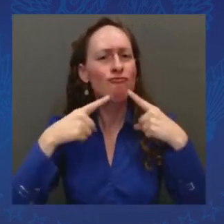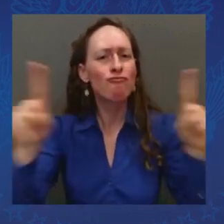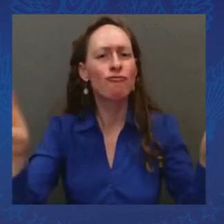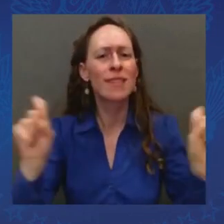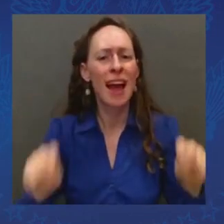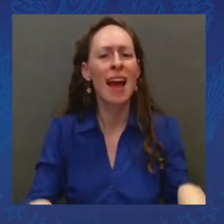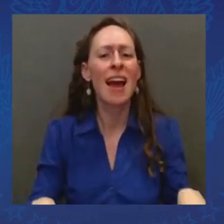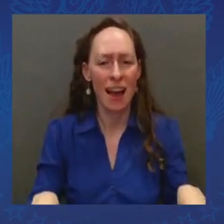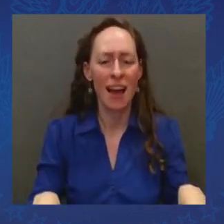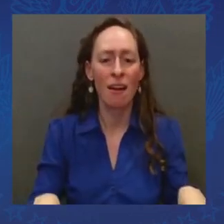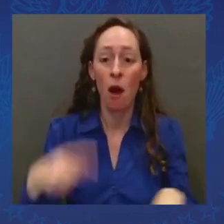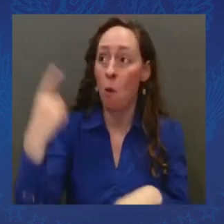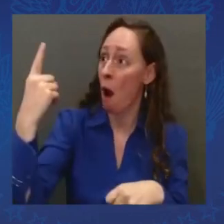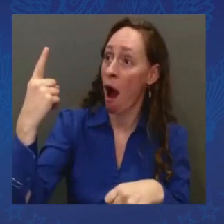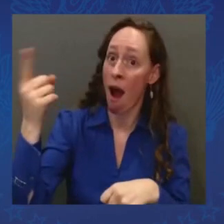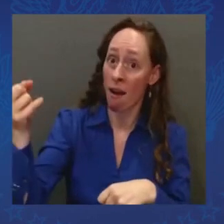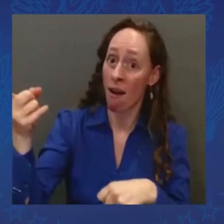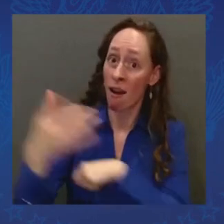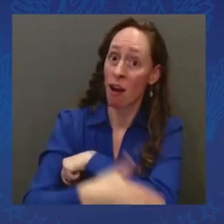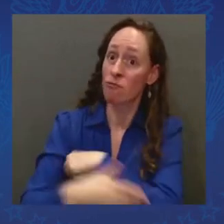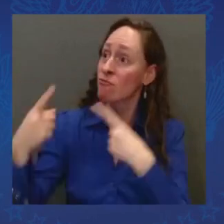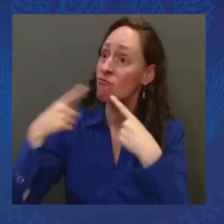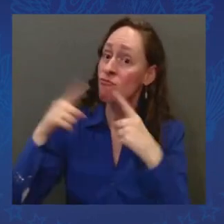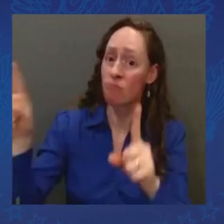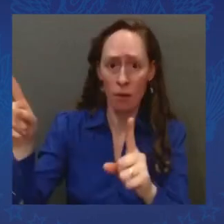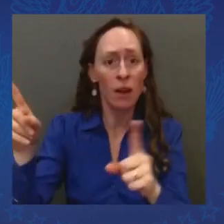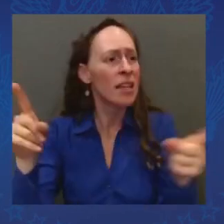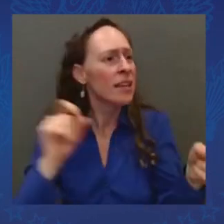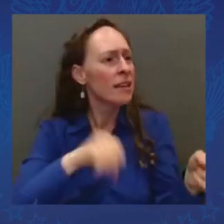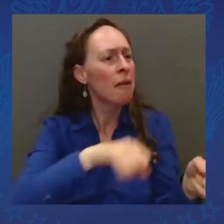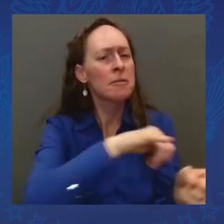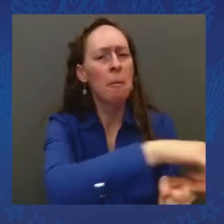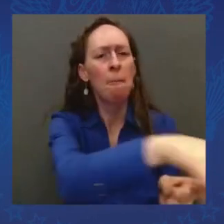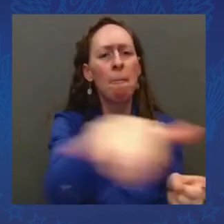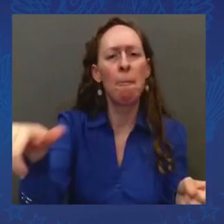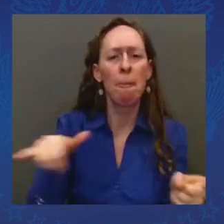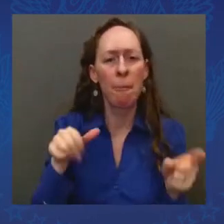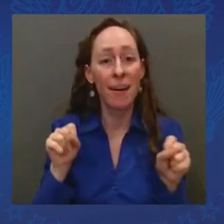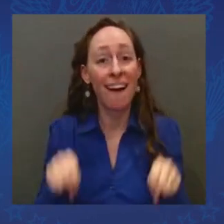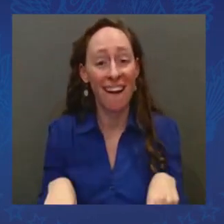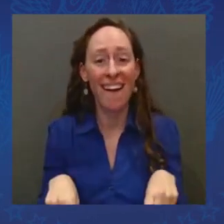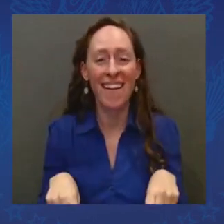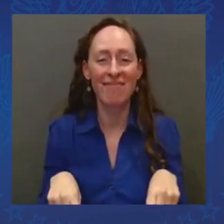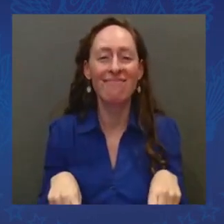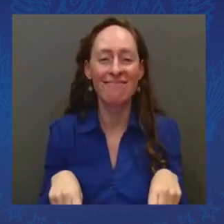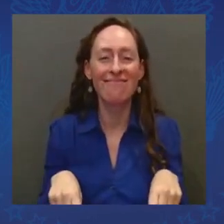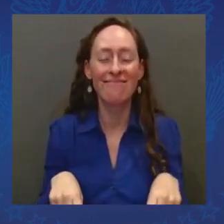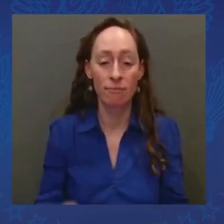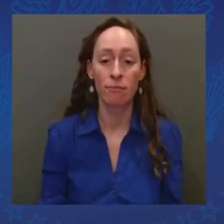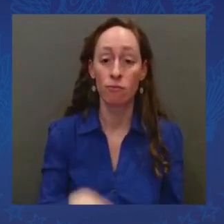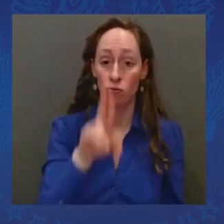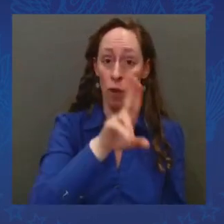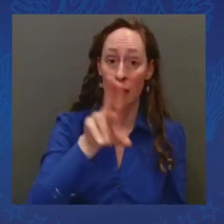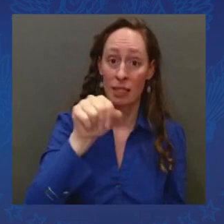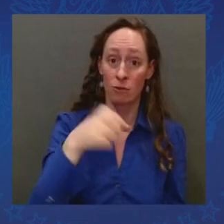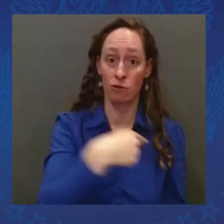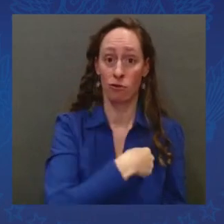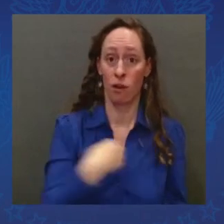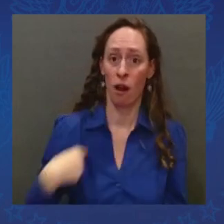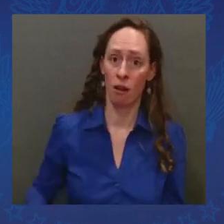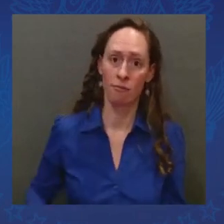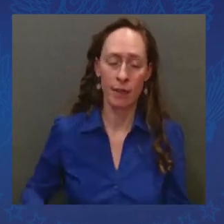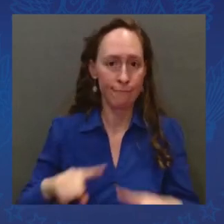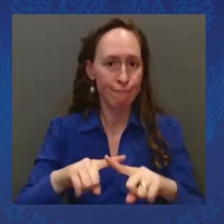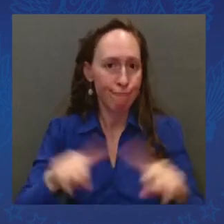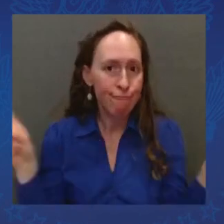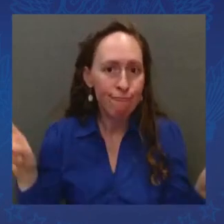objective fact that China and the United States are different in history, culture, social system, and development path. However, as long